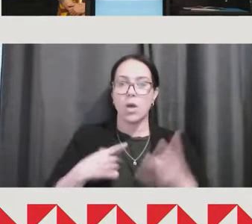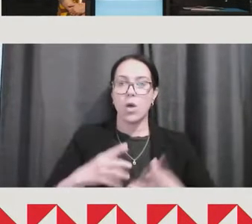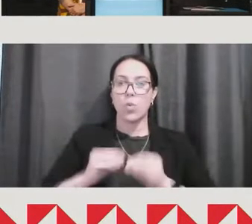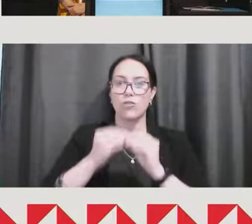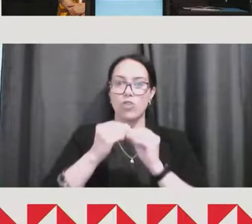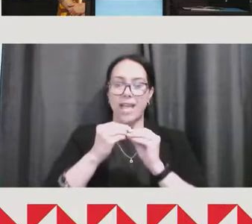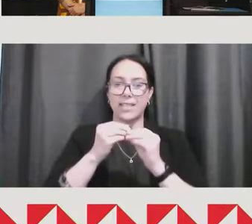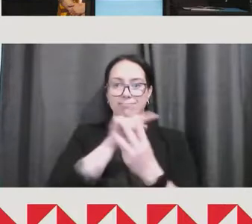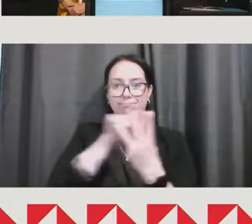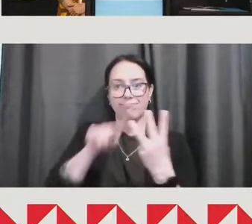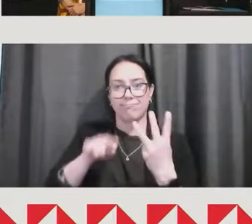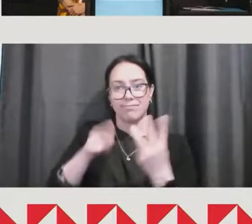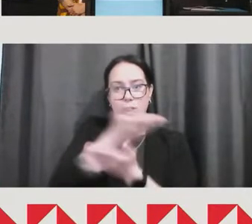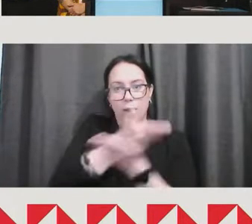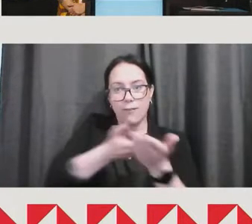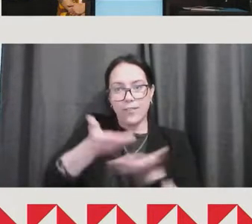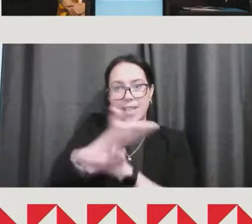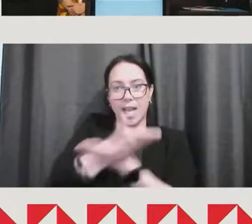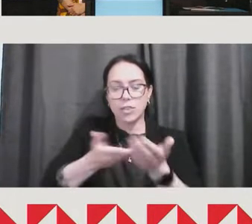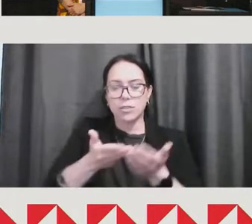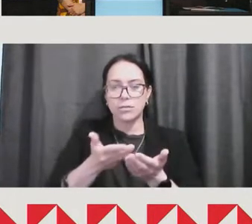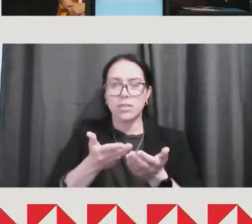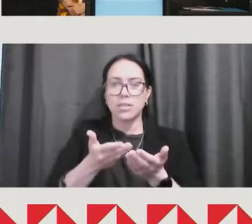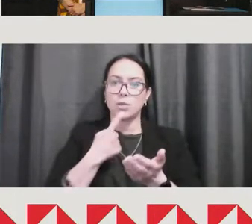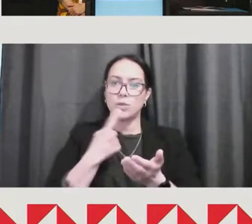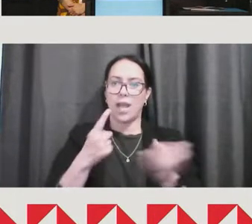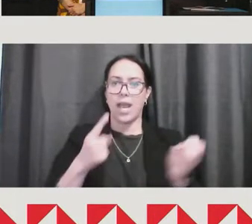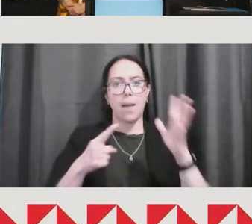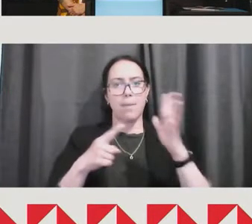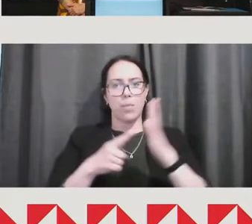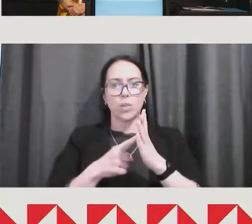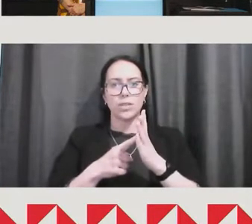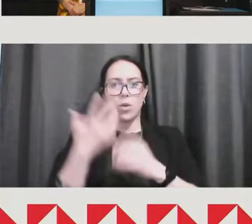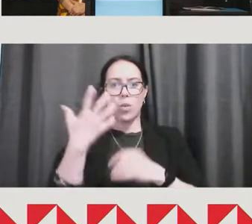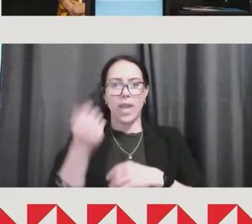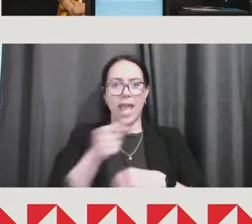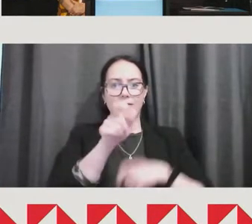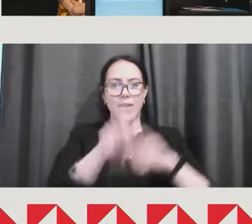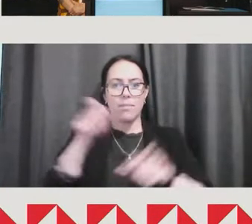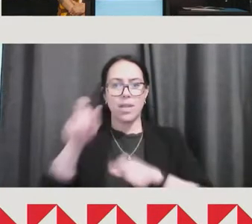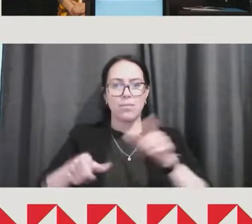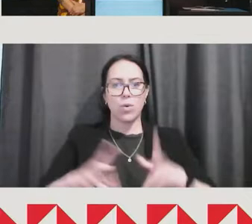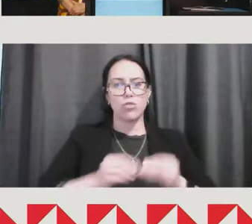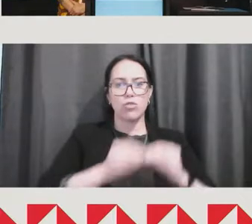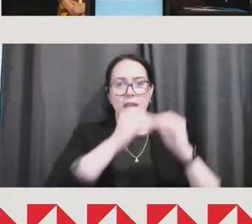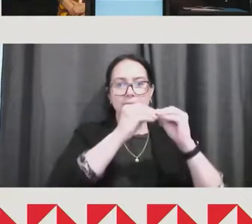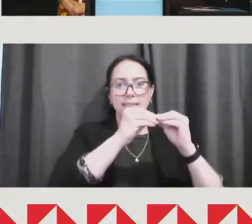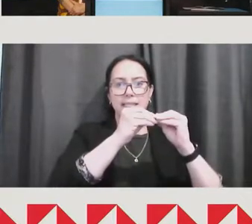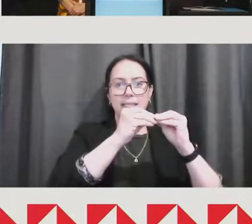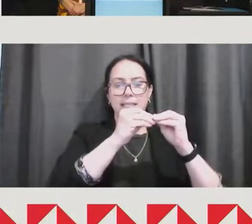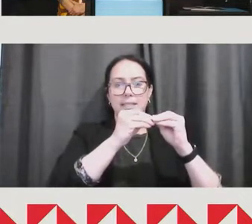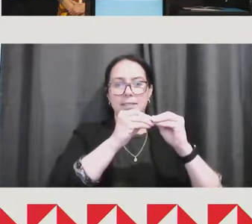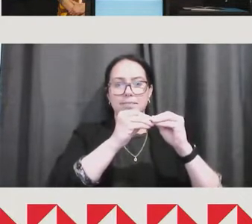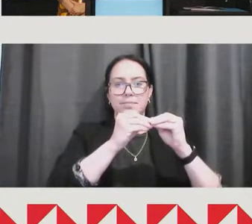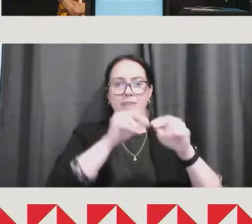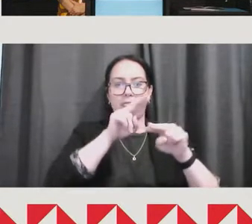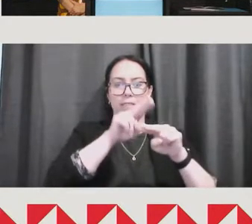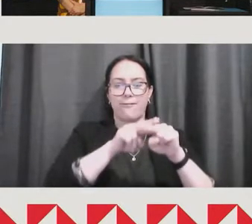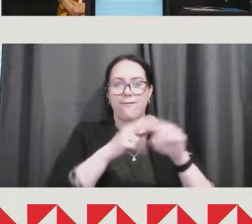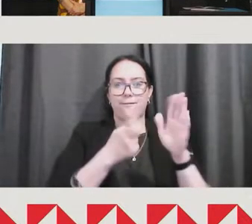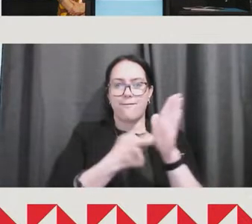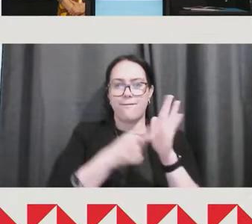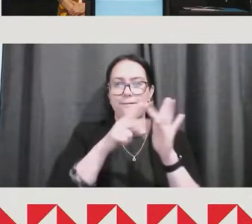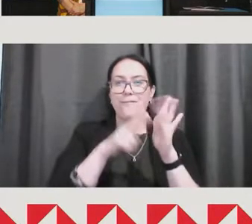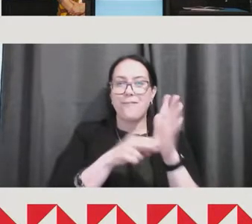conversation between the three of how important it is that we have people creating even on the fringes but they continue to create and whatever